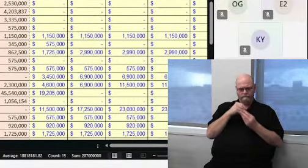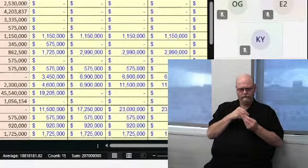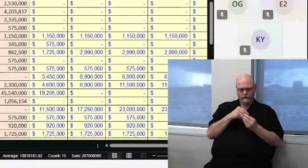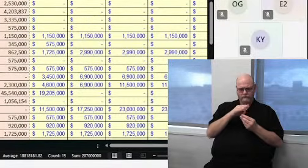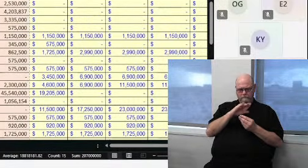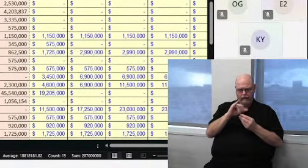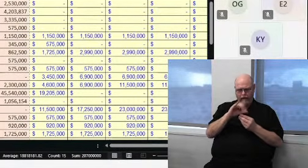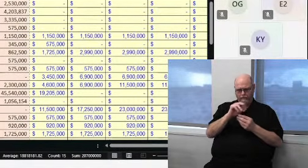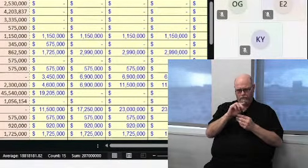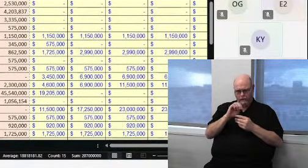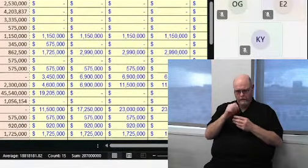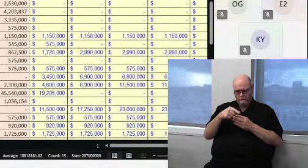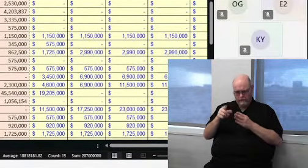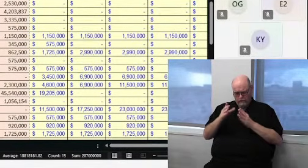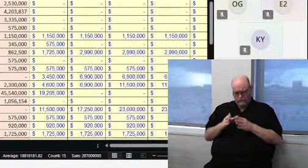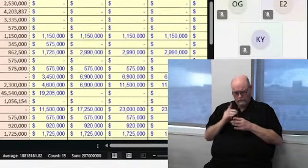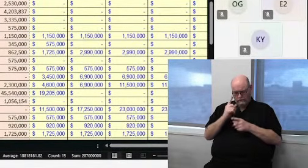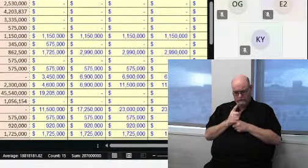ratepayers, correct?